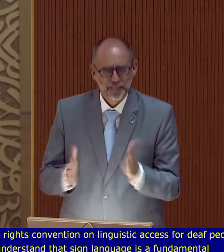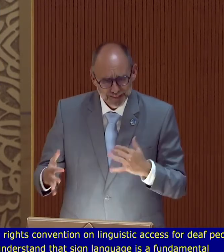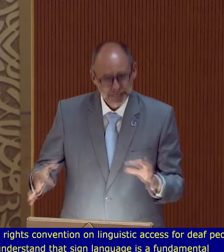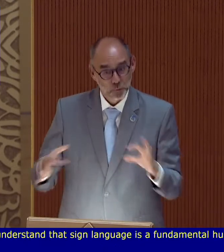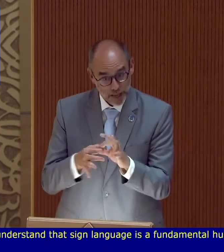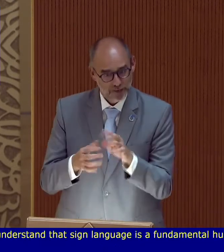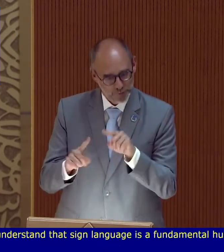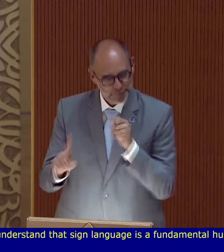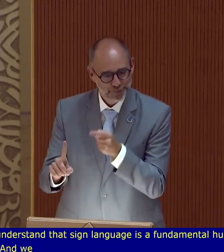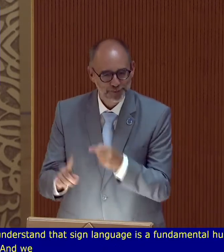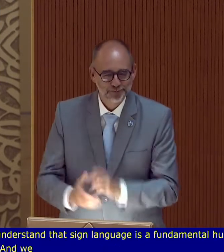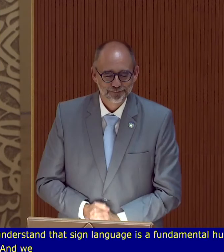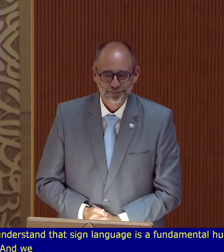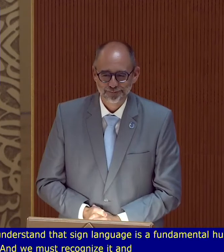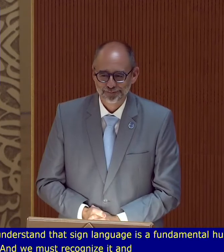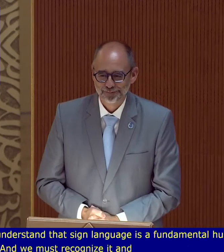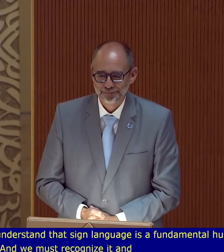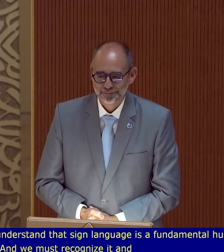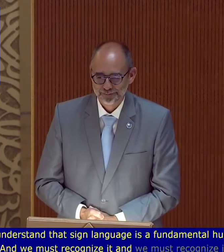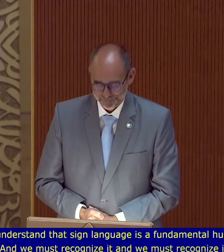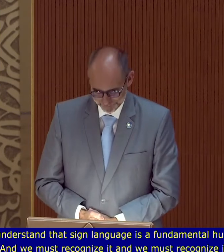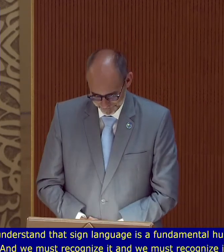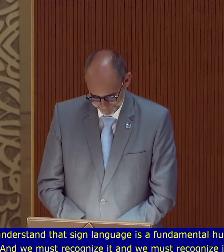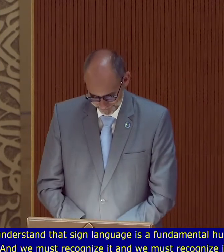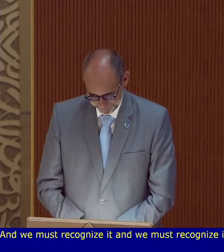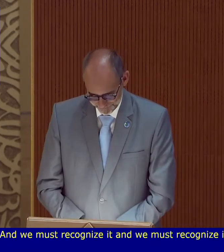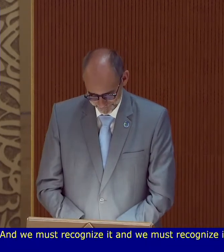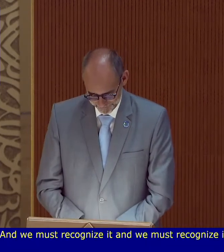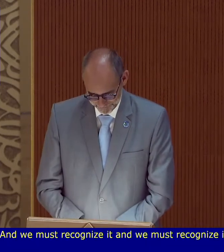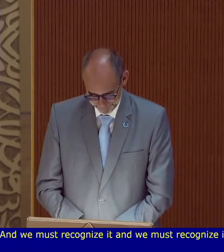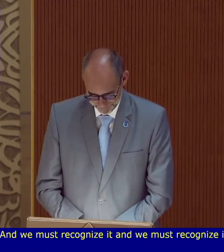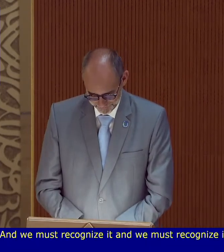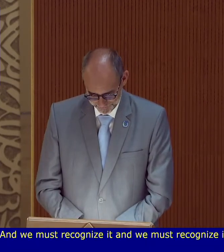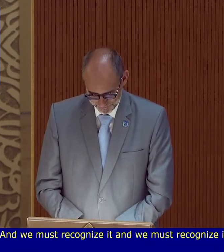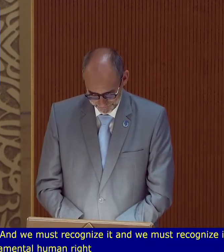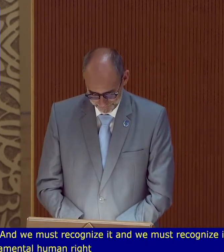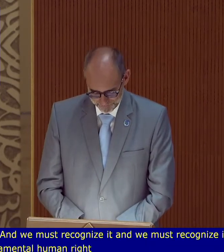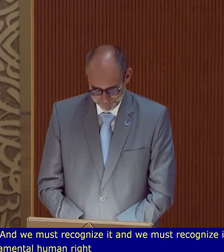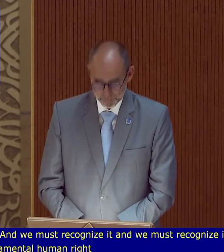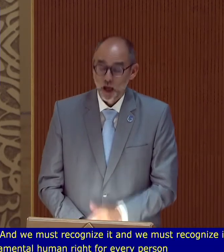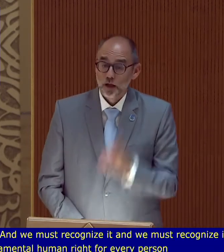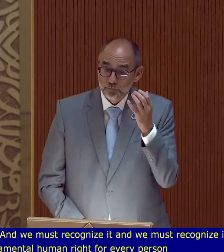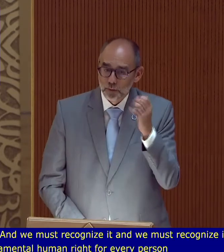as a fundamental human right for every person who is deaf, and that's our aim.